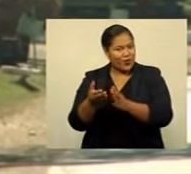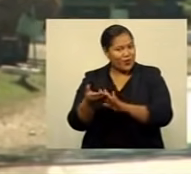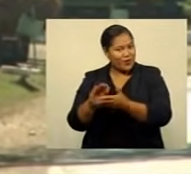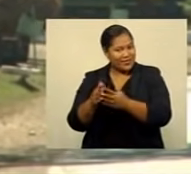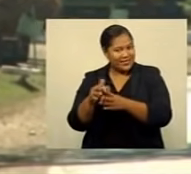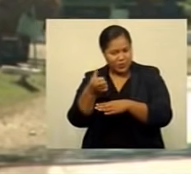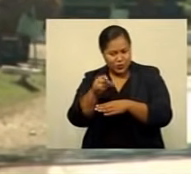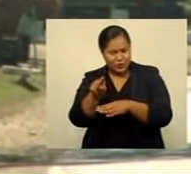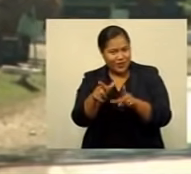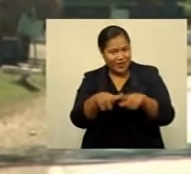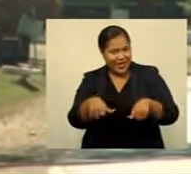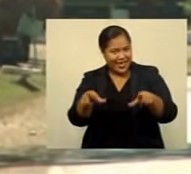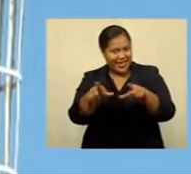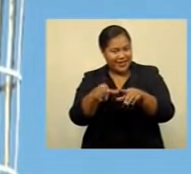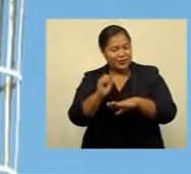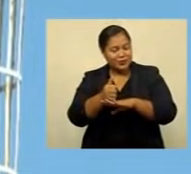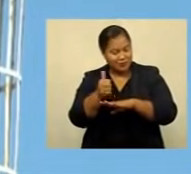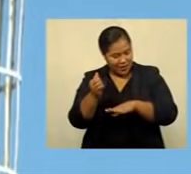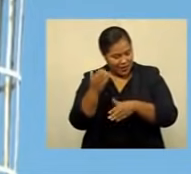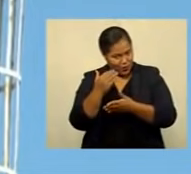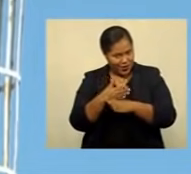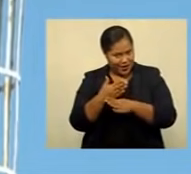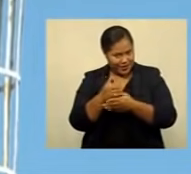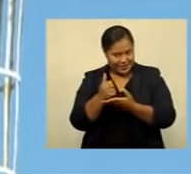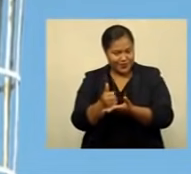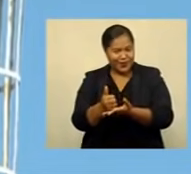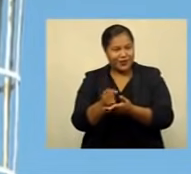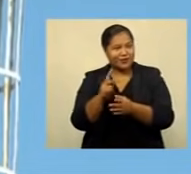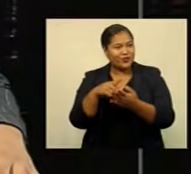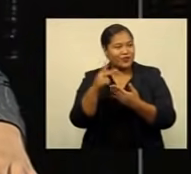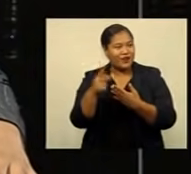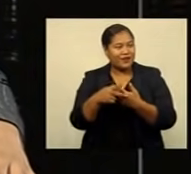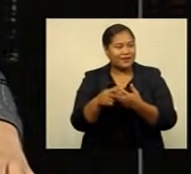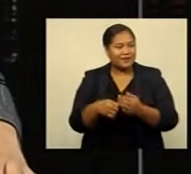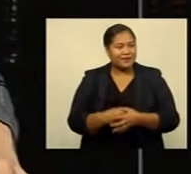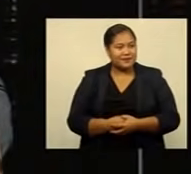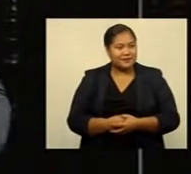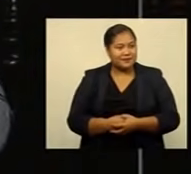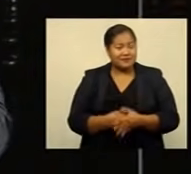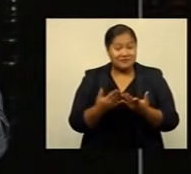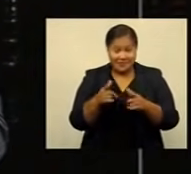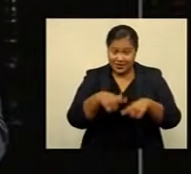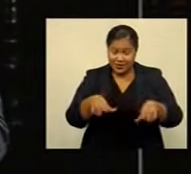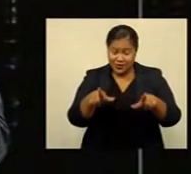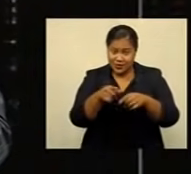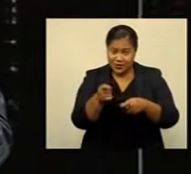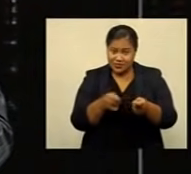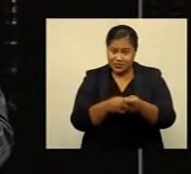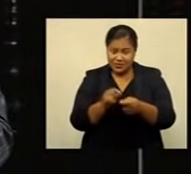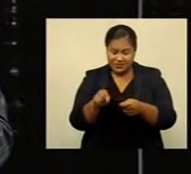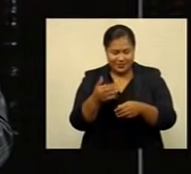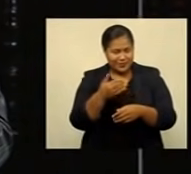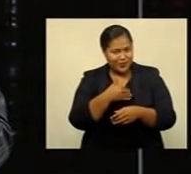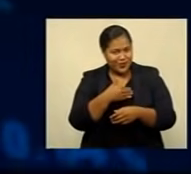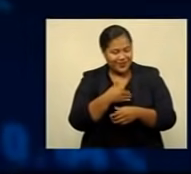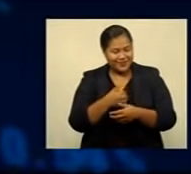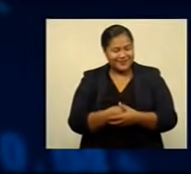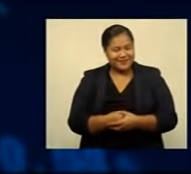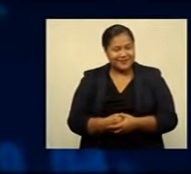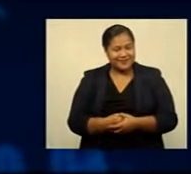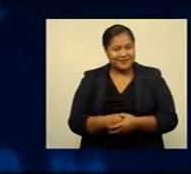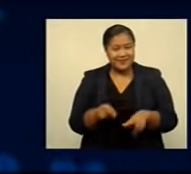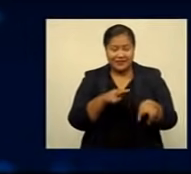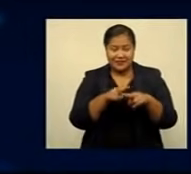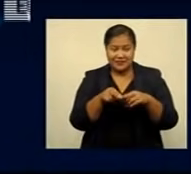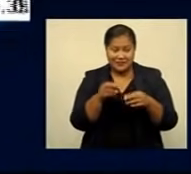of Land and the government's job support program. And here are the local exchange rates as set early this morning. The